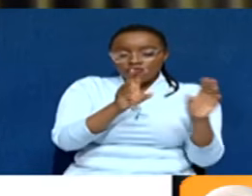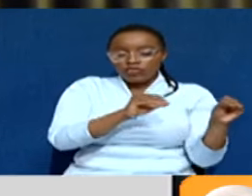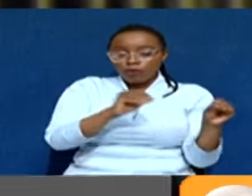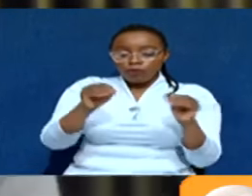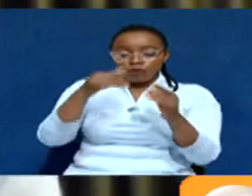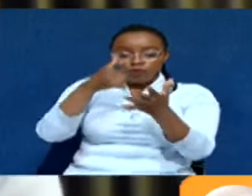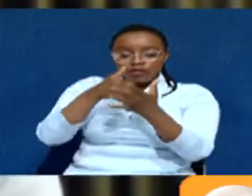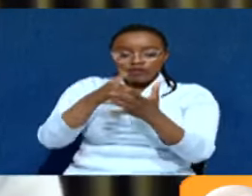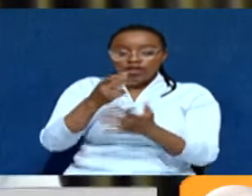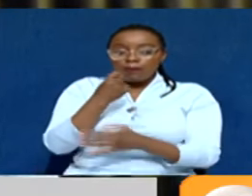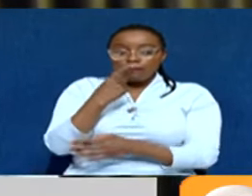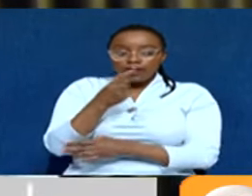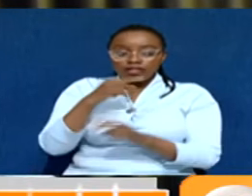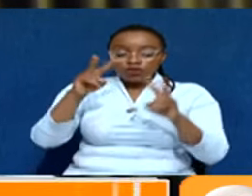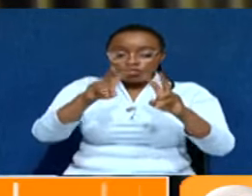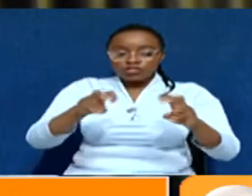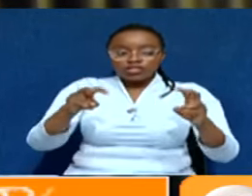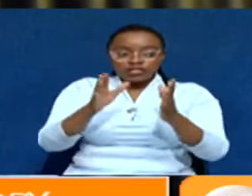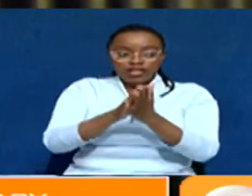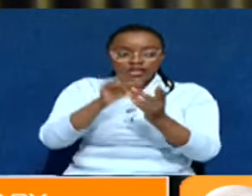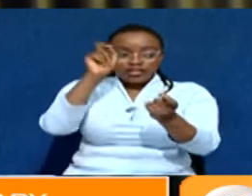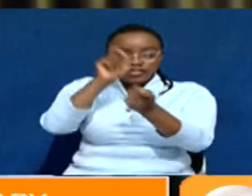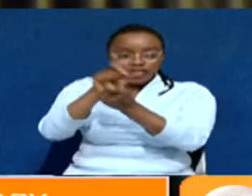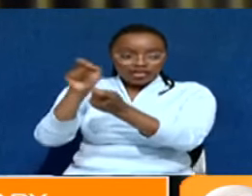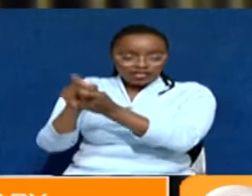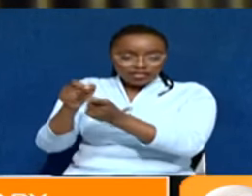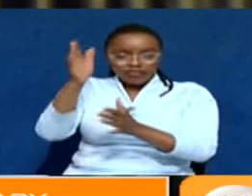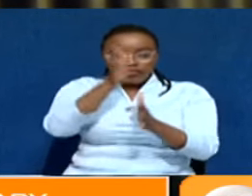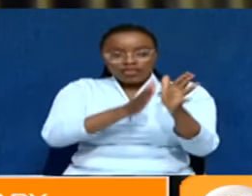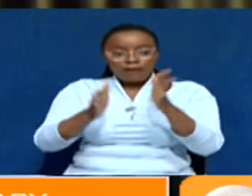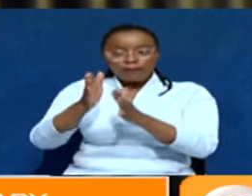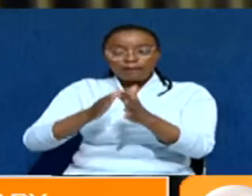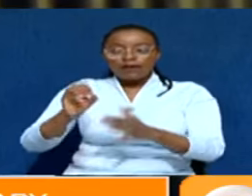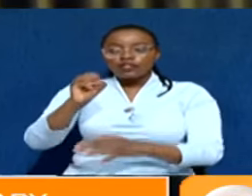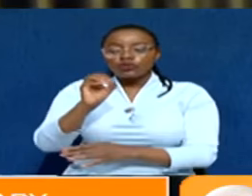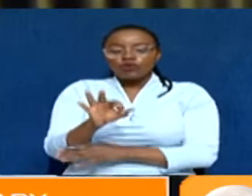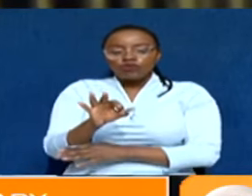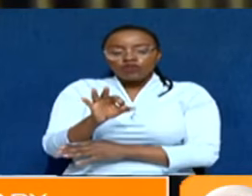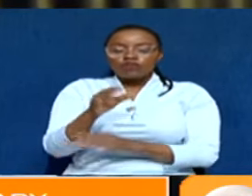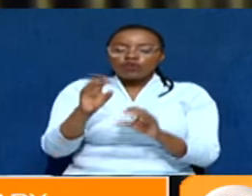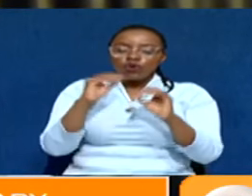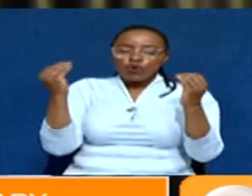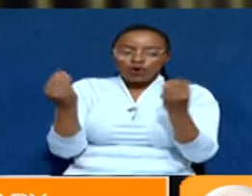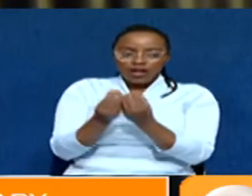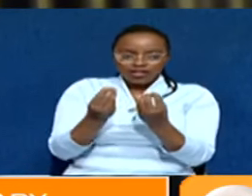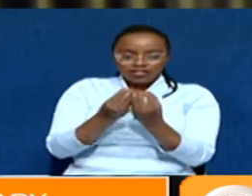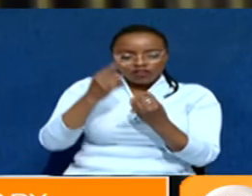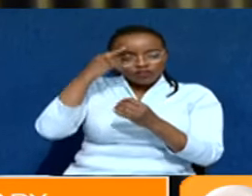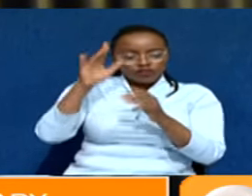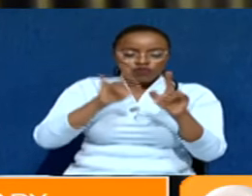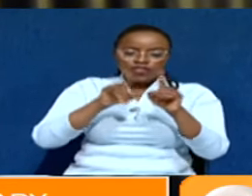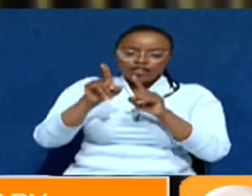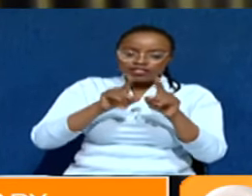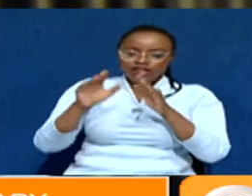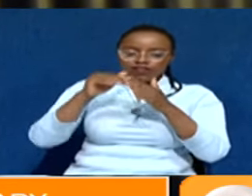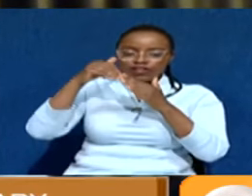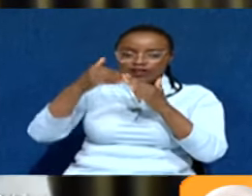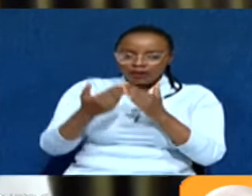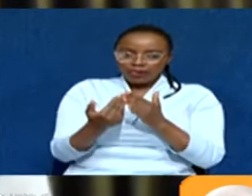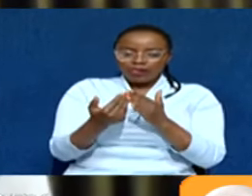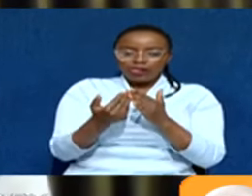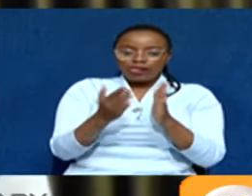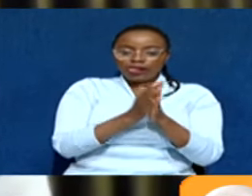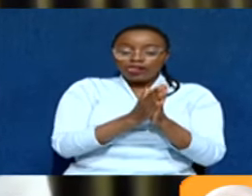movement, including medical checks and tests, preparation of organization for travel tickets